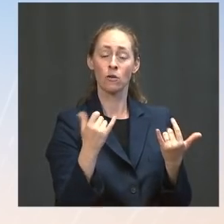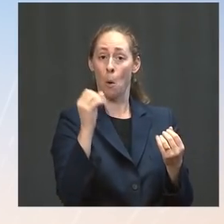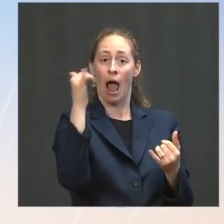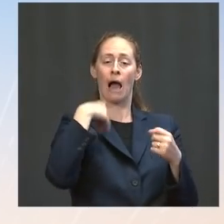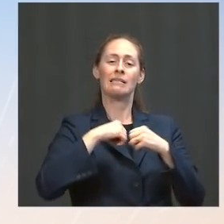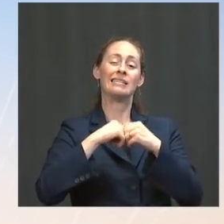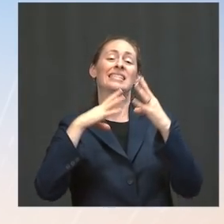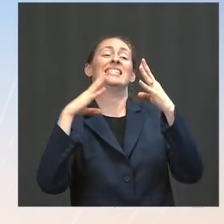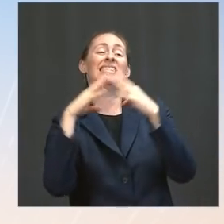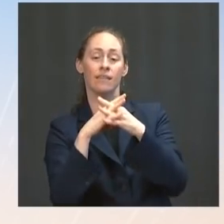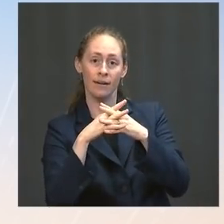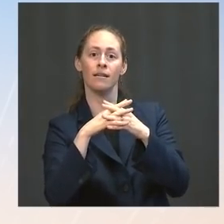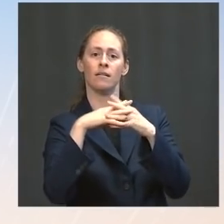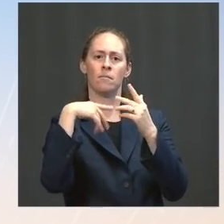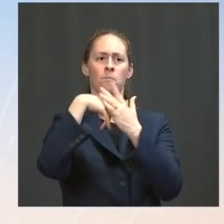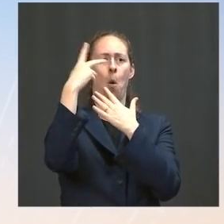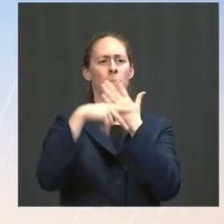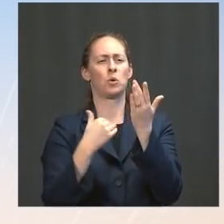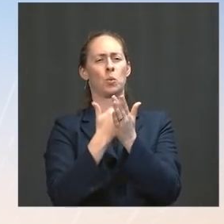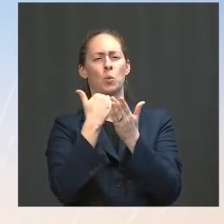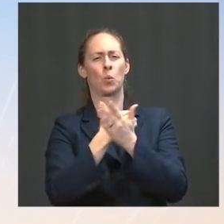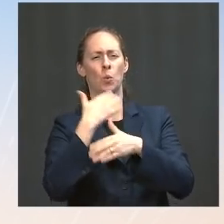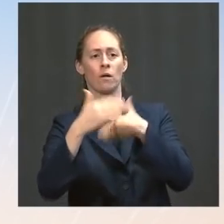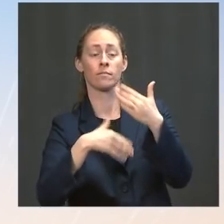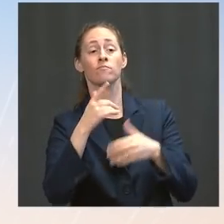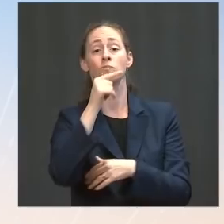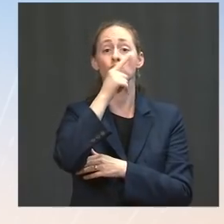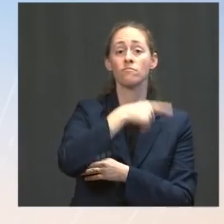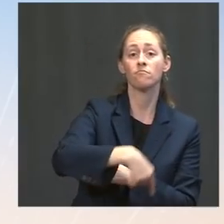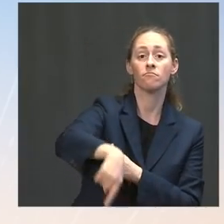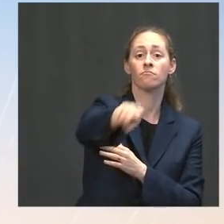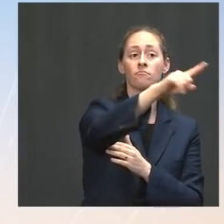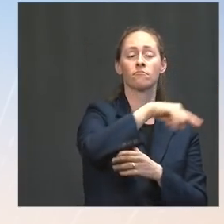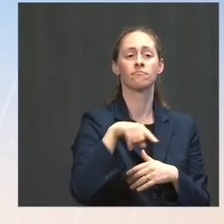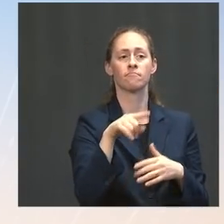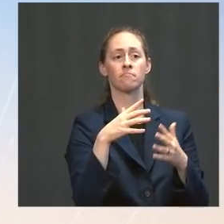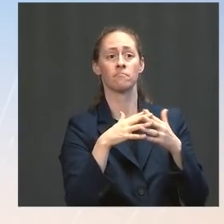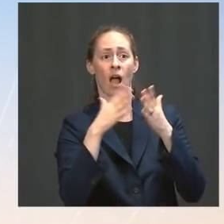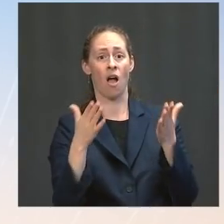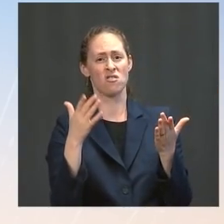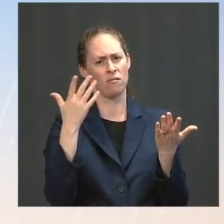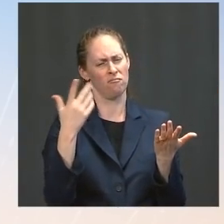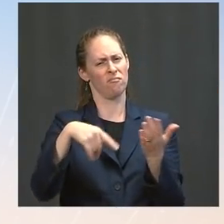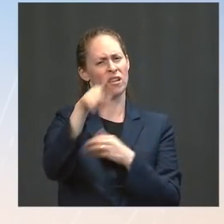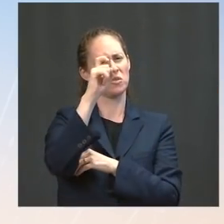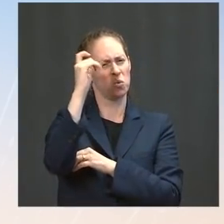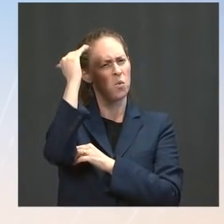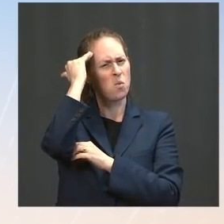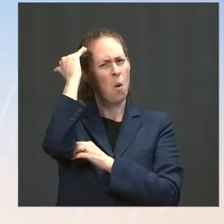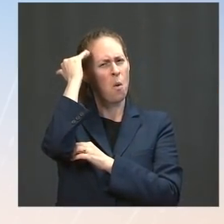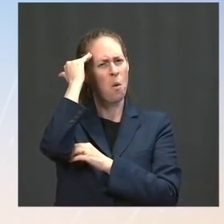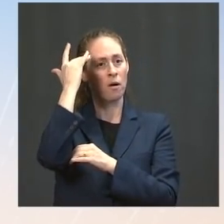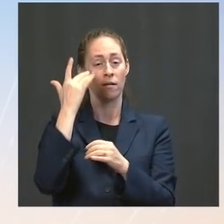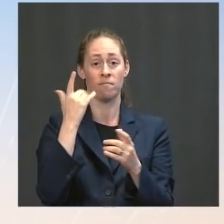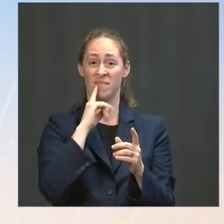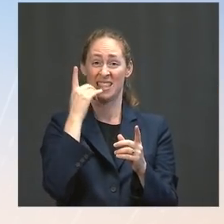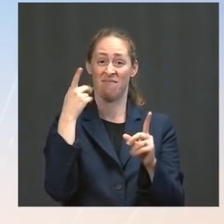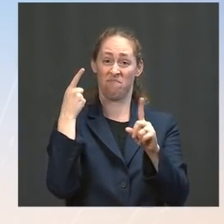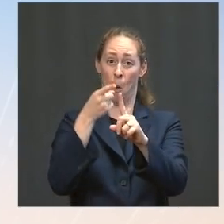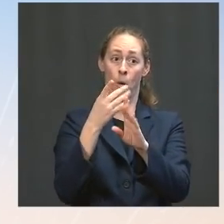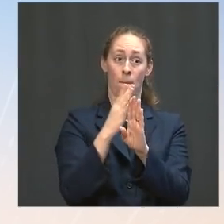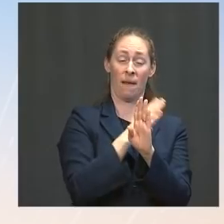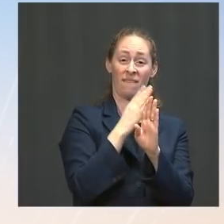out of Afghanistan, and the State Department oversees the visa processing. Hence, the update was provided by the Secretary of State. During his